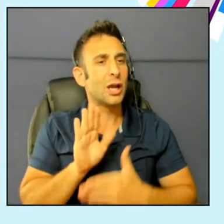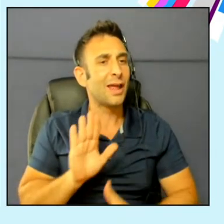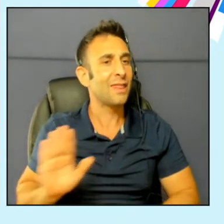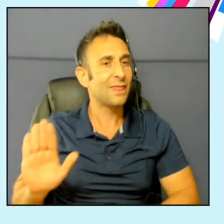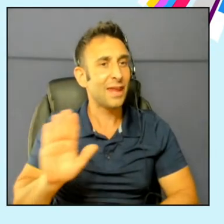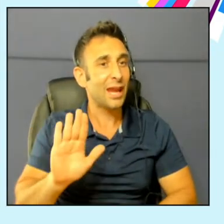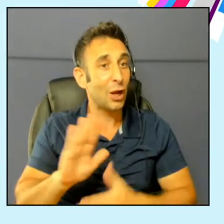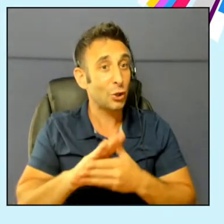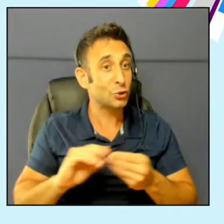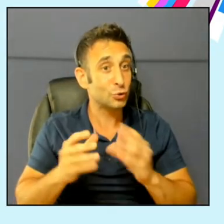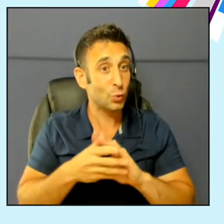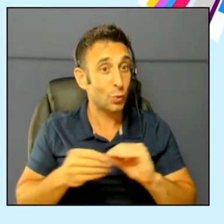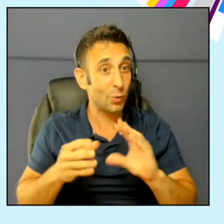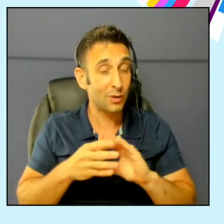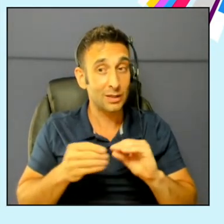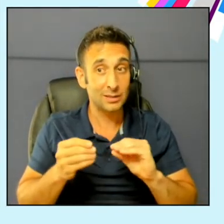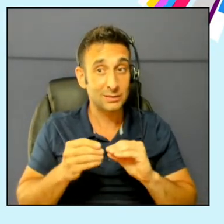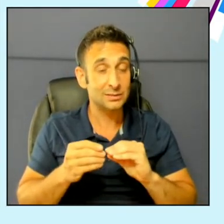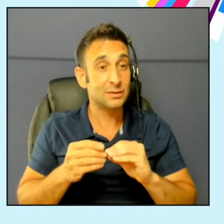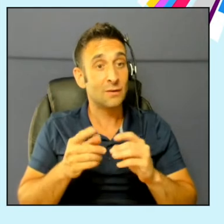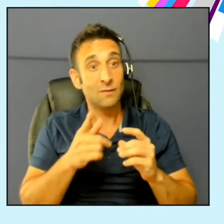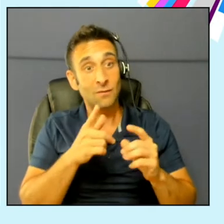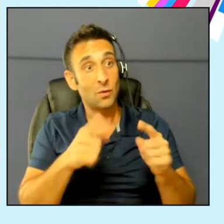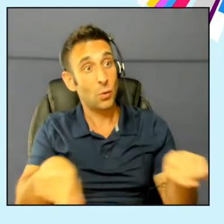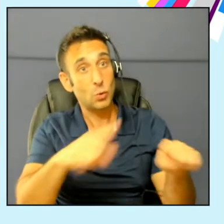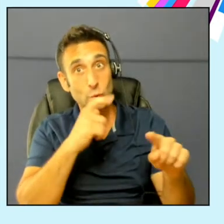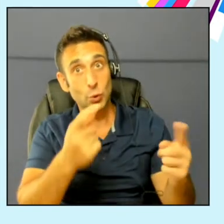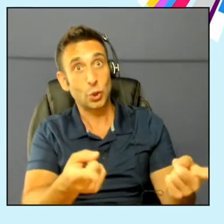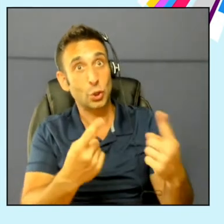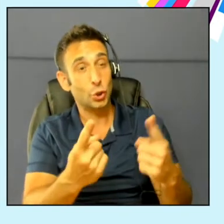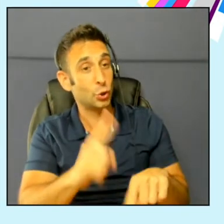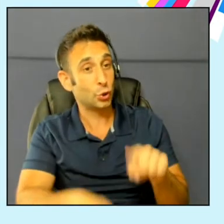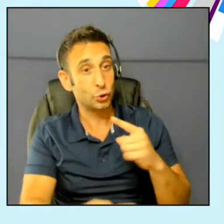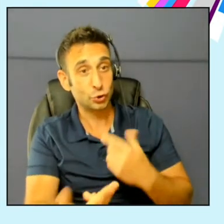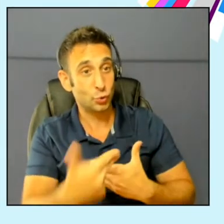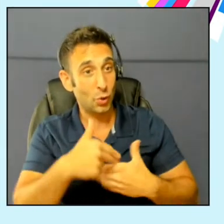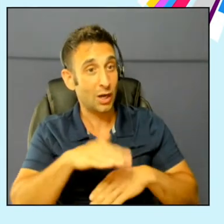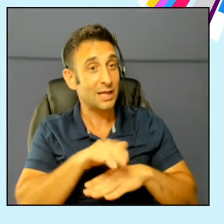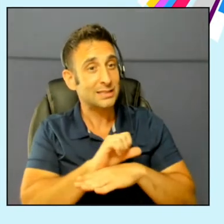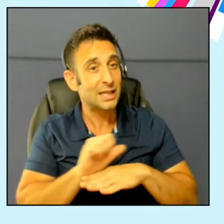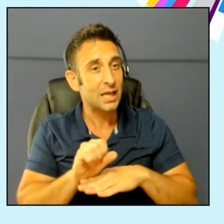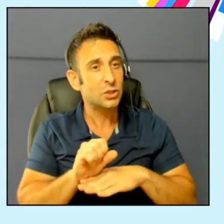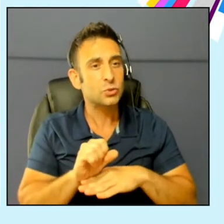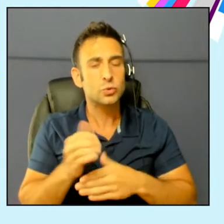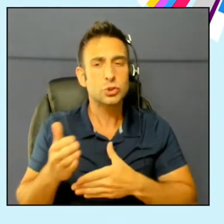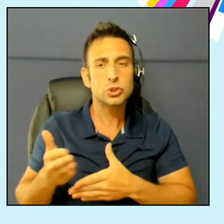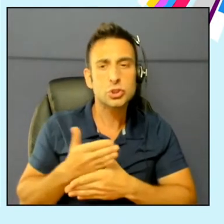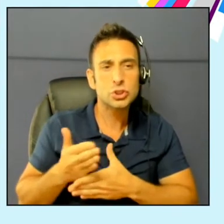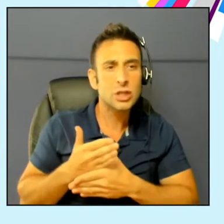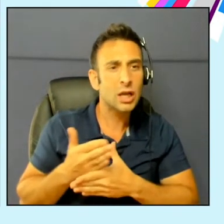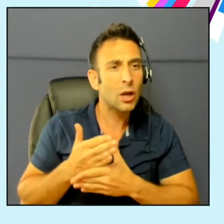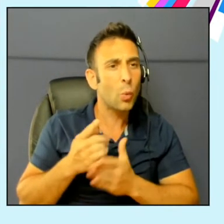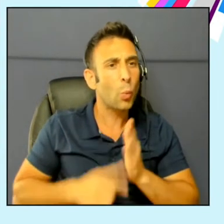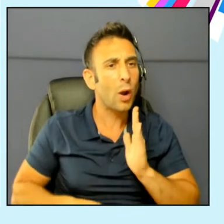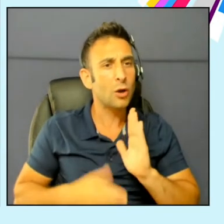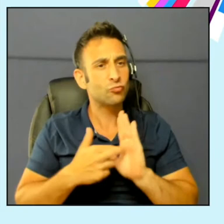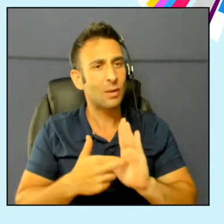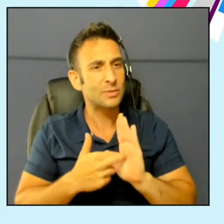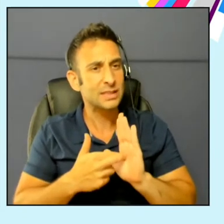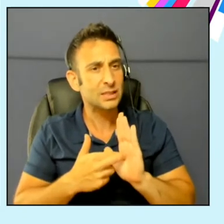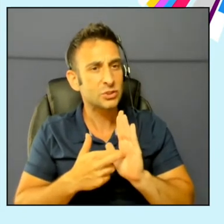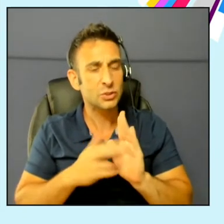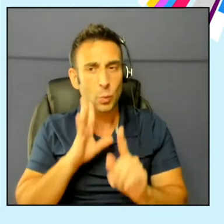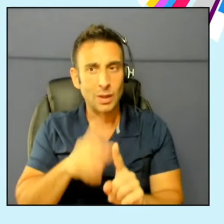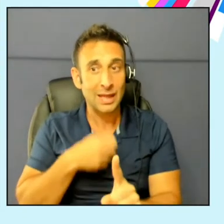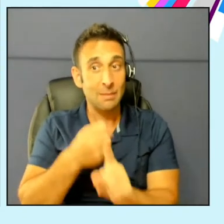today. Some of the things for the folks who couldn't be here on stage with us, to kind of share the types of things that representation and the way it impacts the people who make some of the